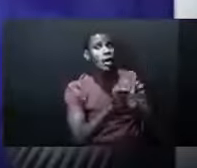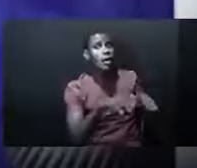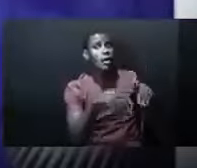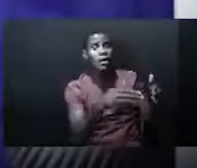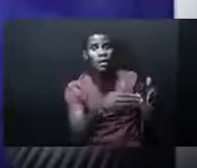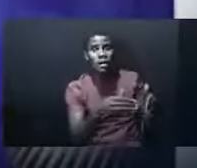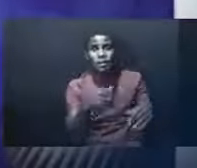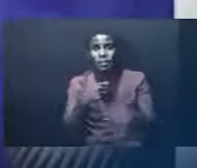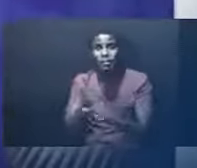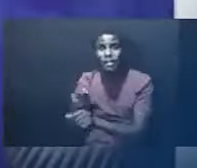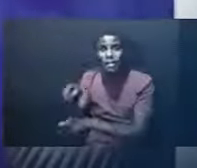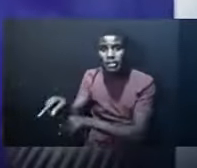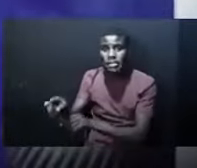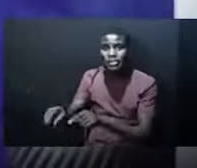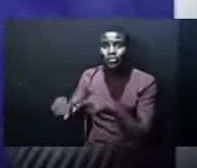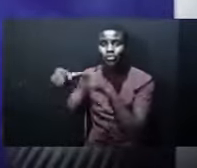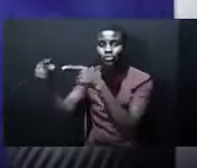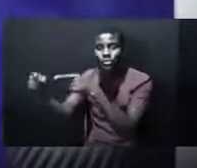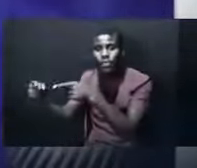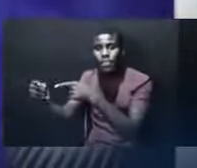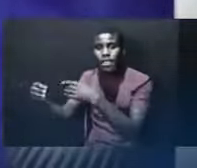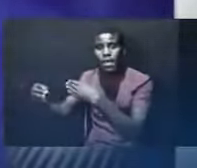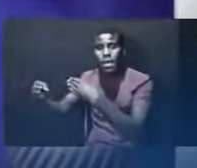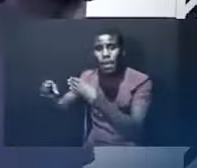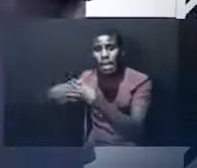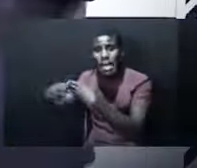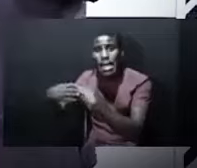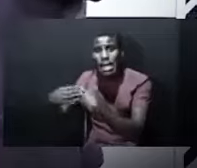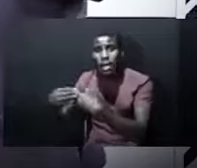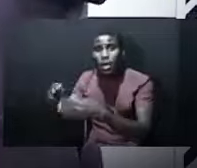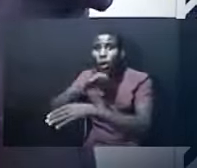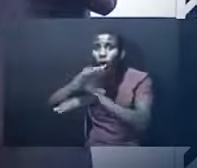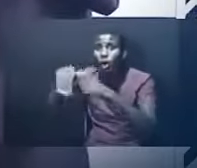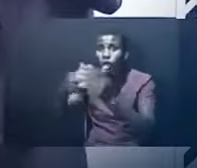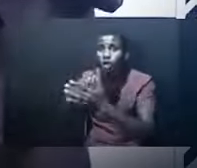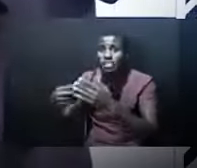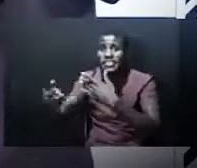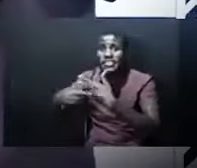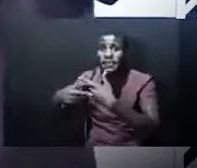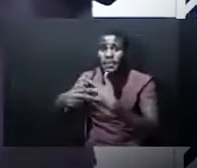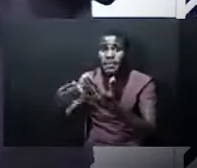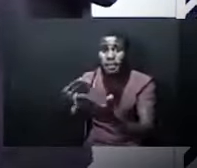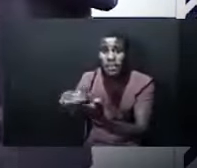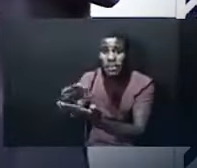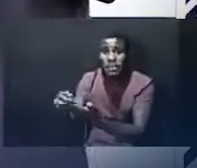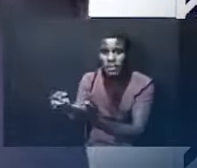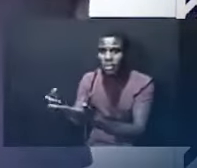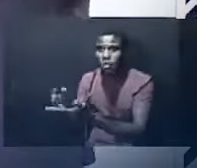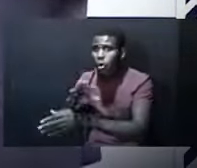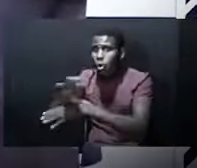go into her chamber and brought money. And